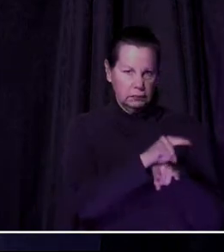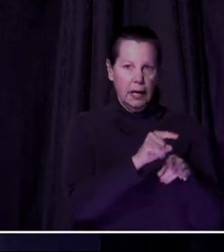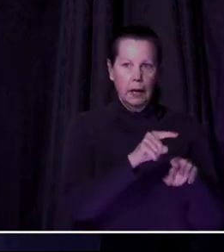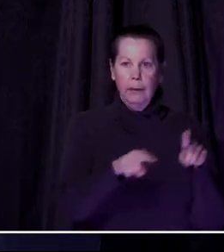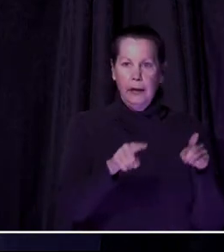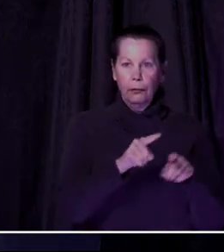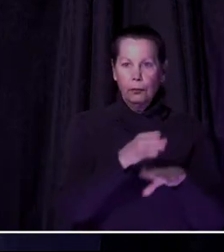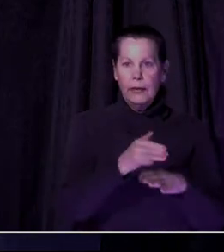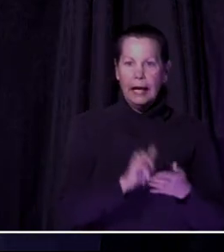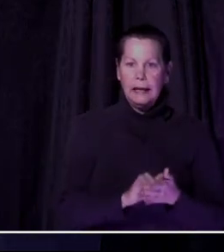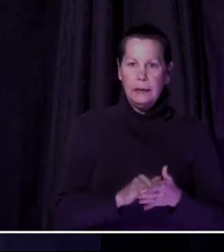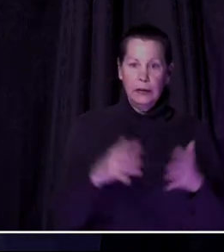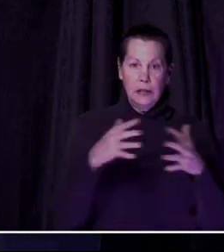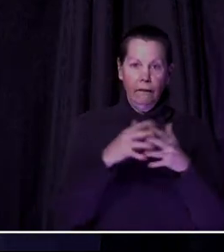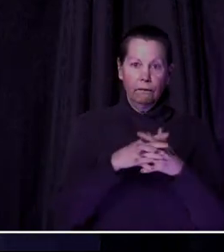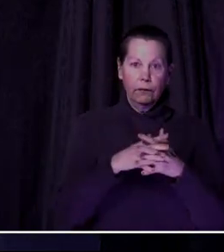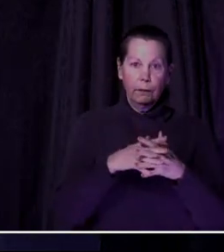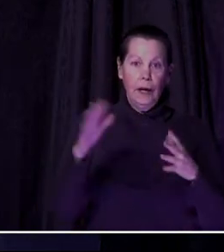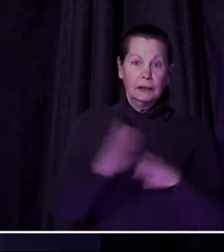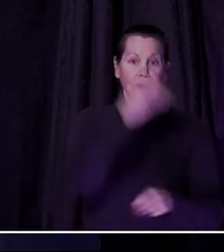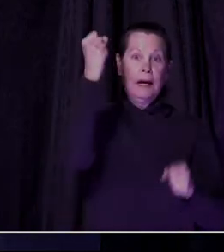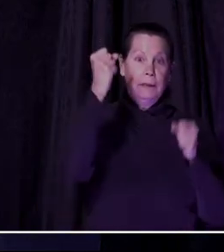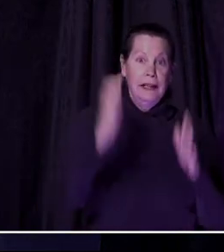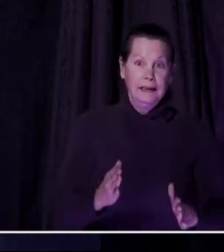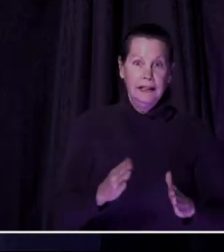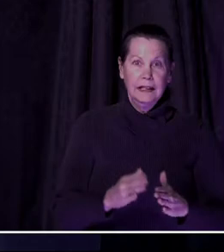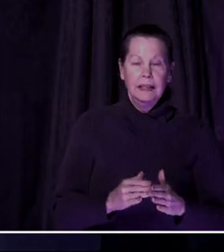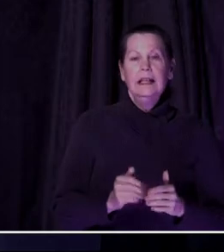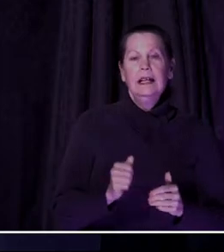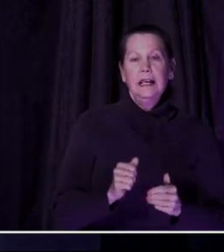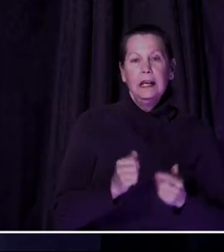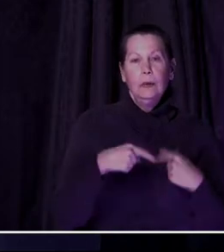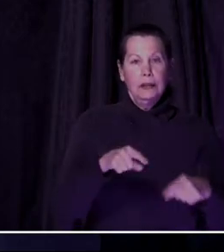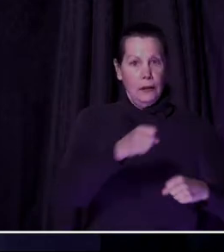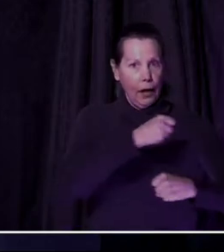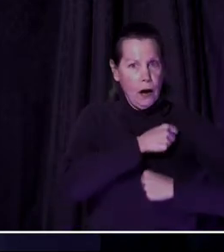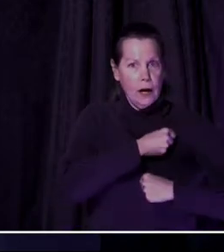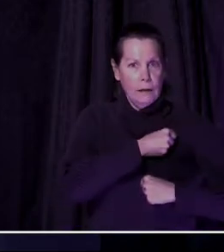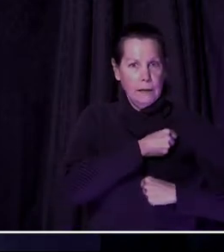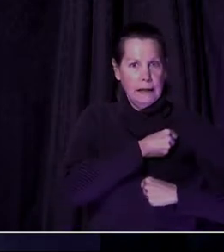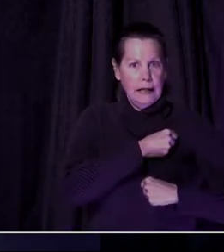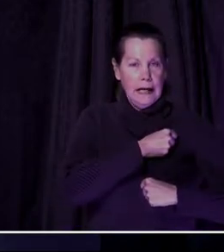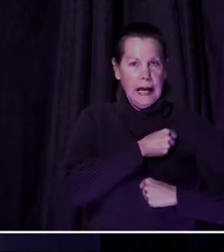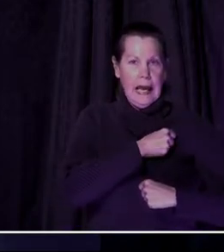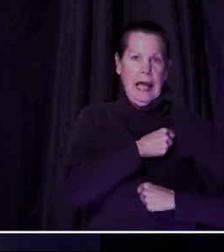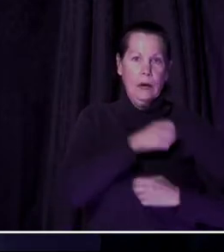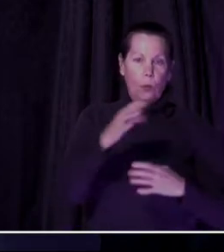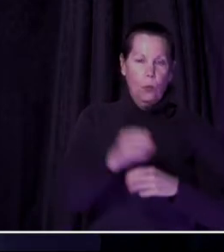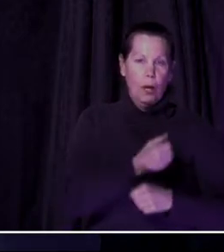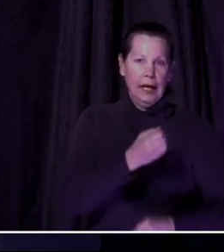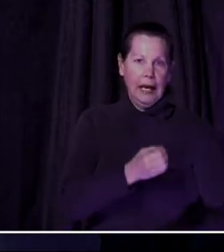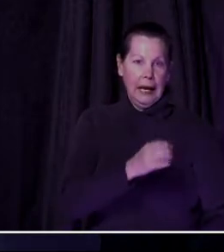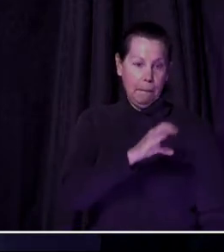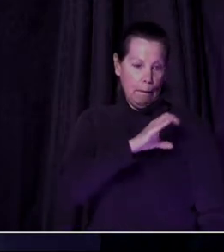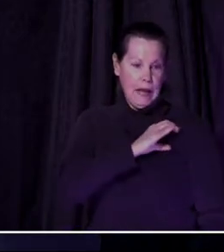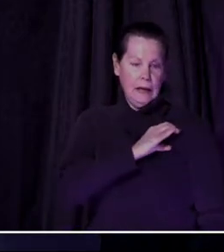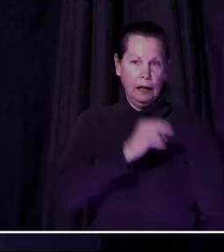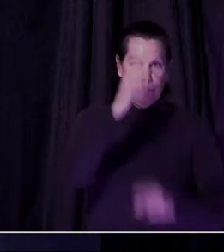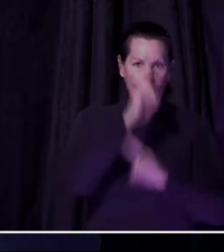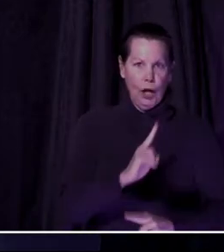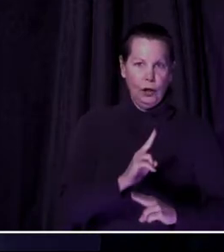he was a football champion in Alabama. He went to the Army and got a Medal of Honor while he was in